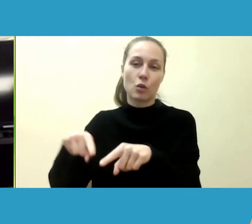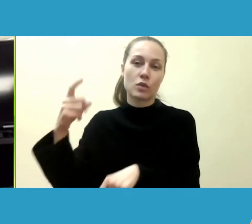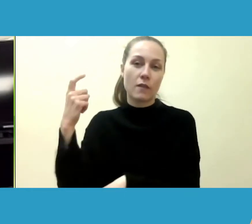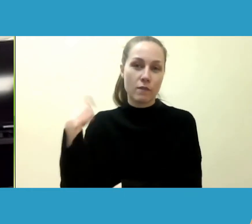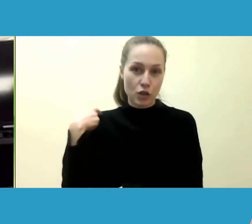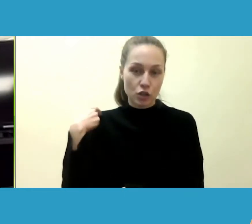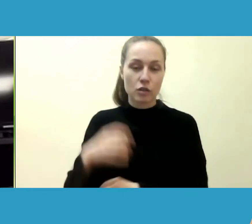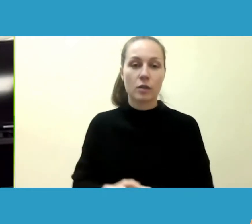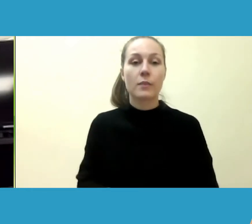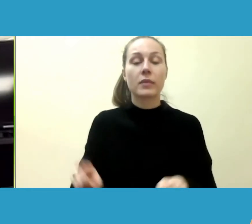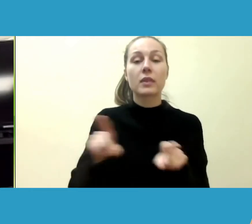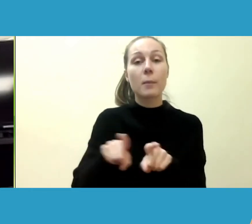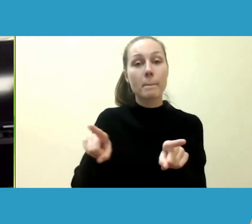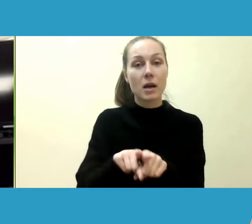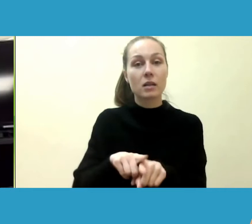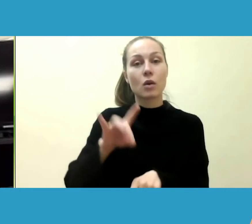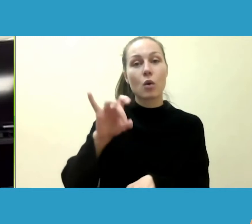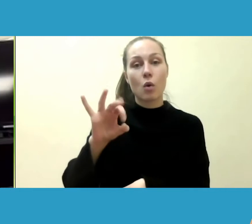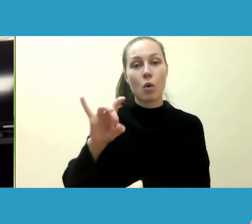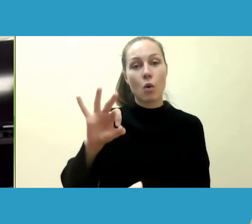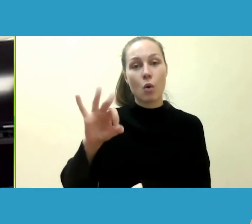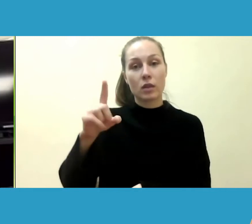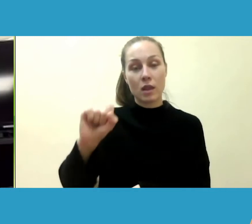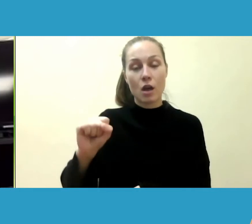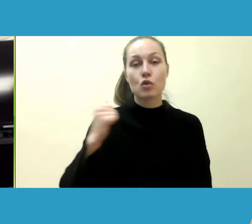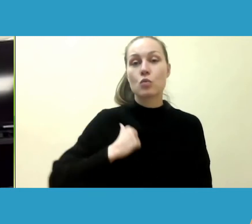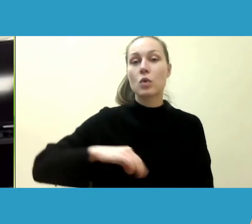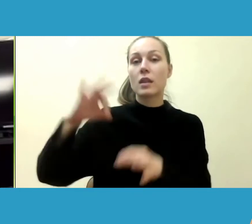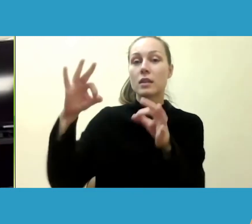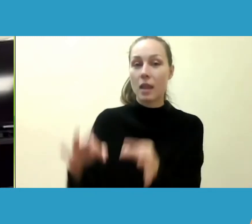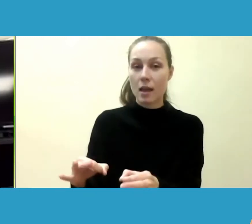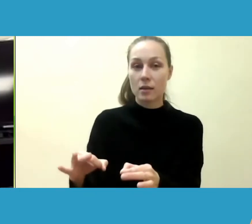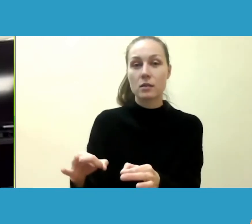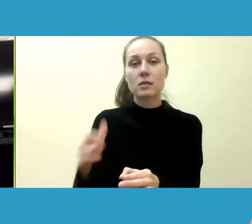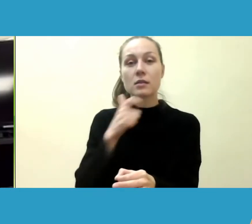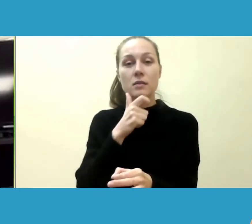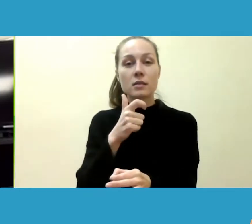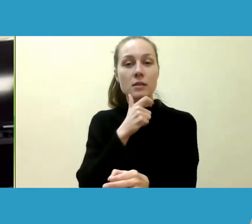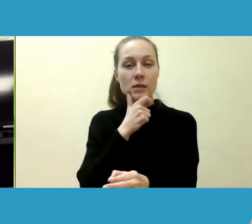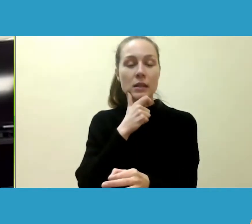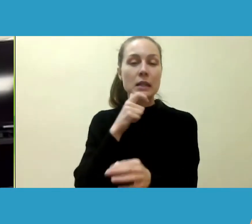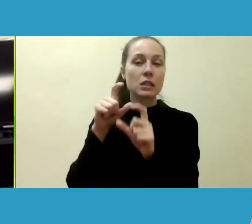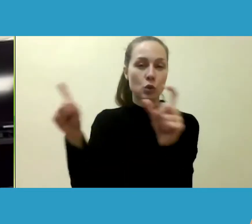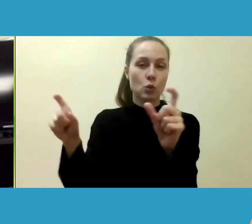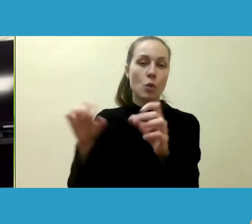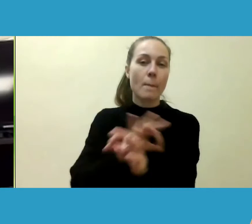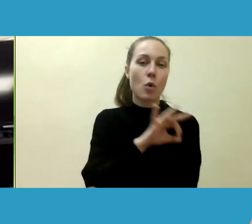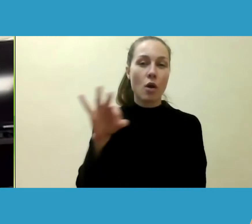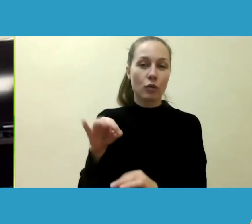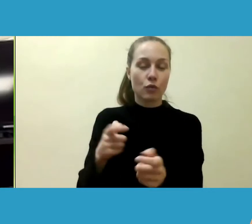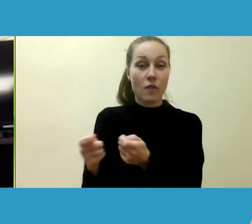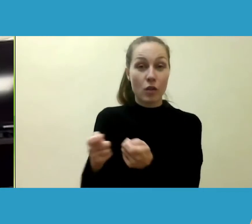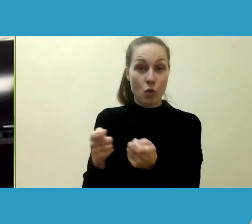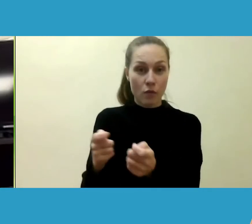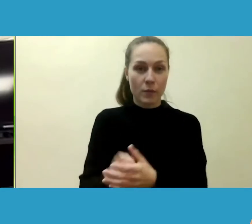Headquarters. And we are happy to have with us Goda Jurevičiūtė, project manager at